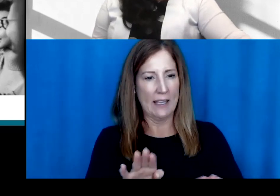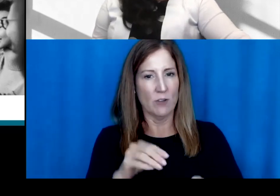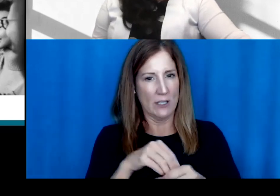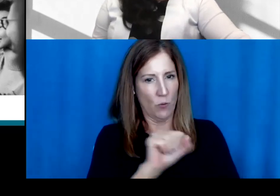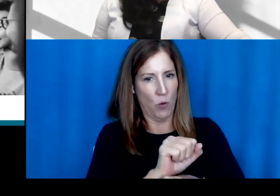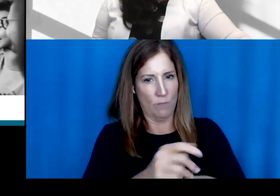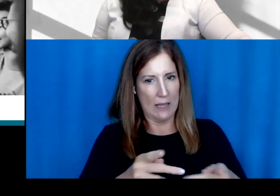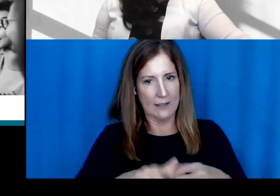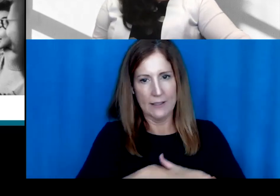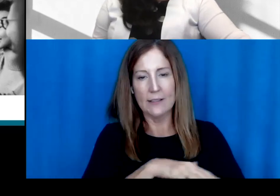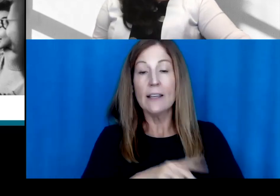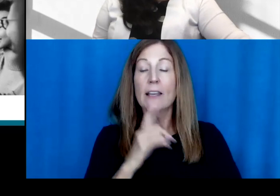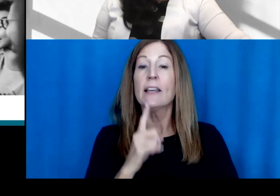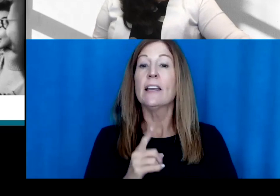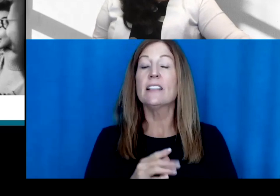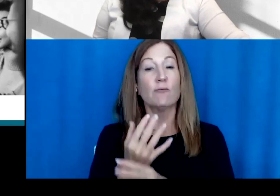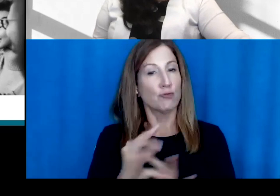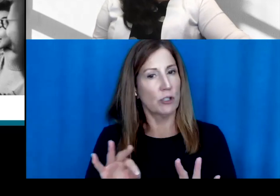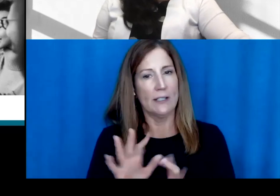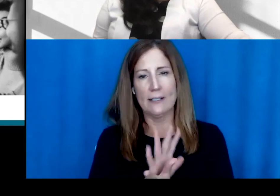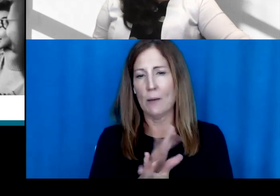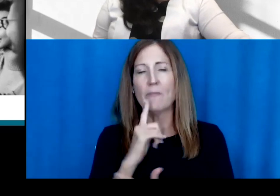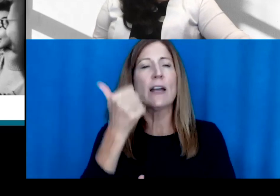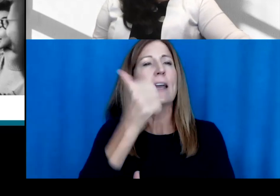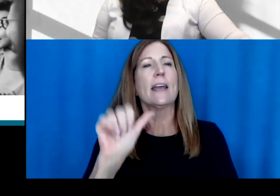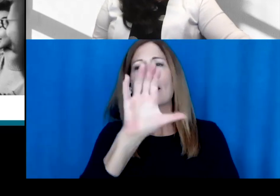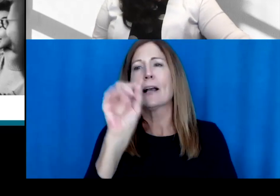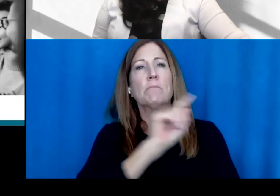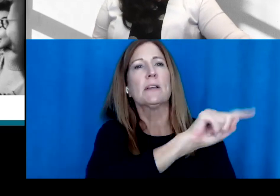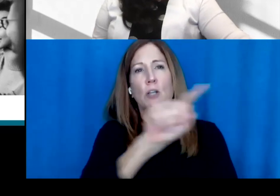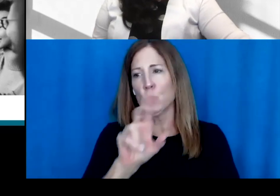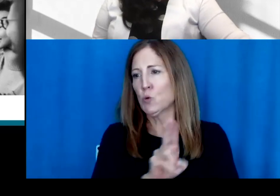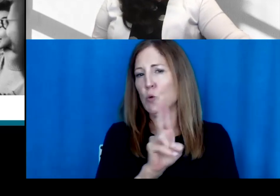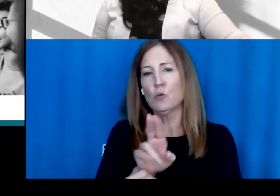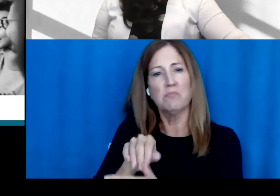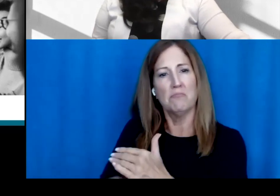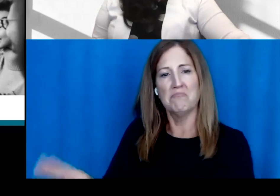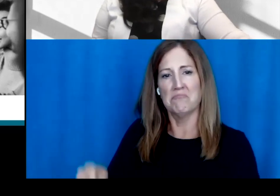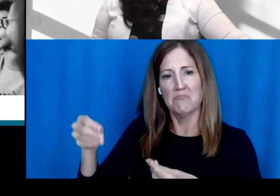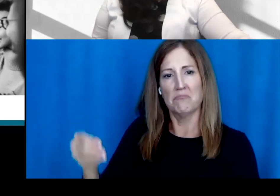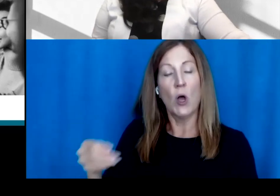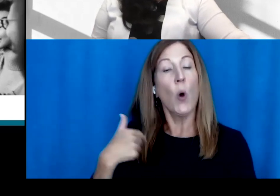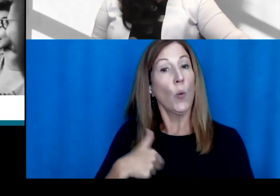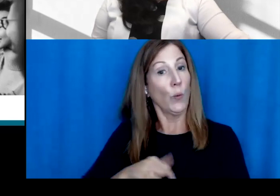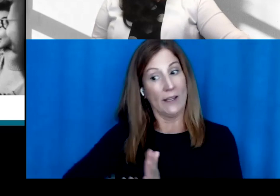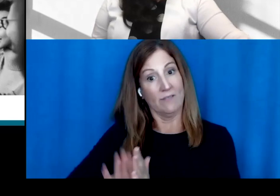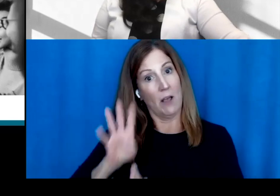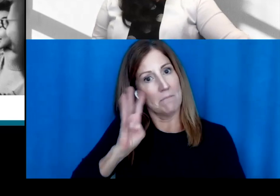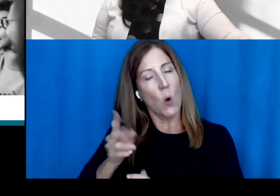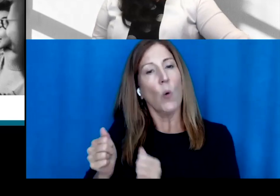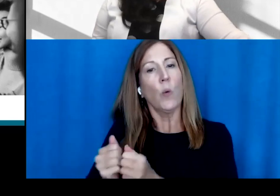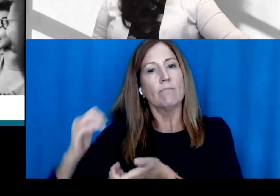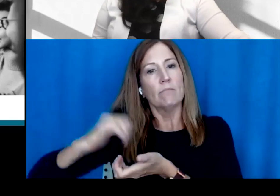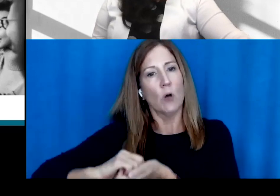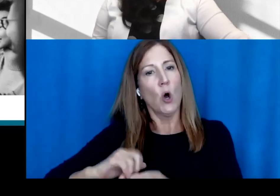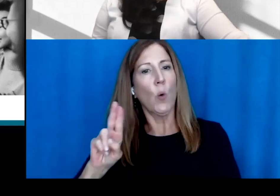it's available free of charge for any company to use. We developed the tool in partnership with Uber,